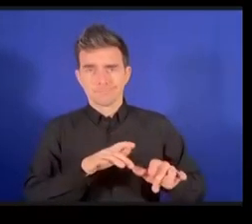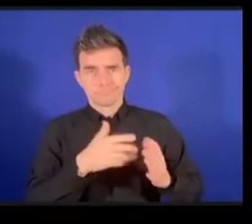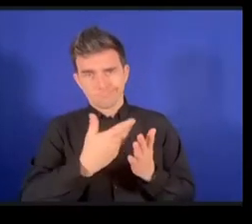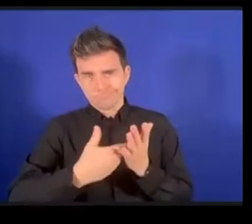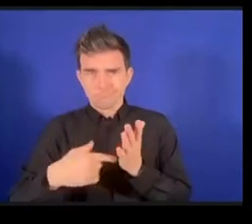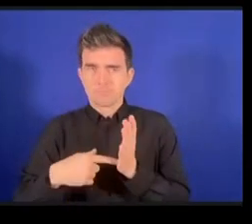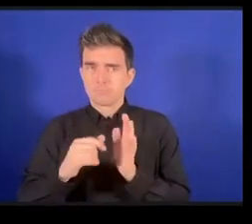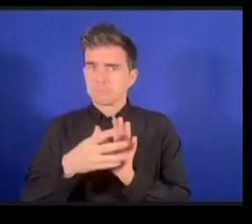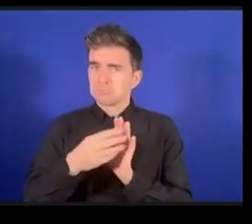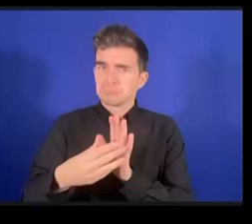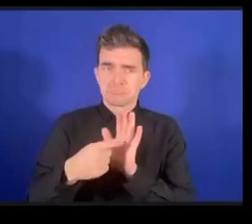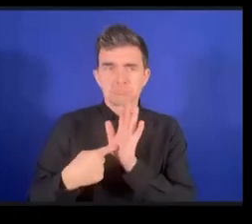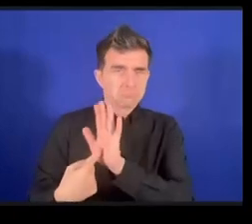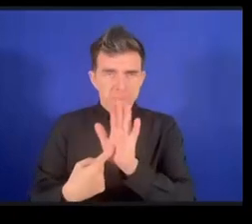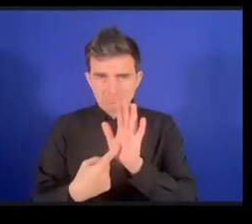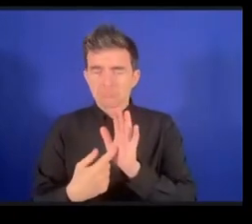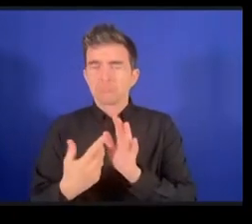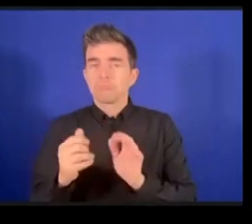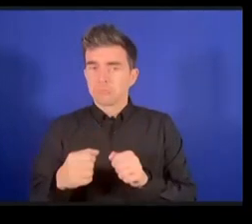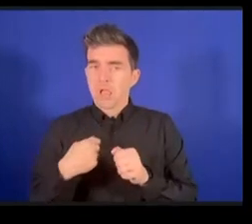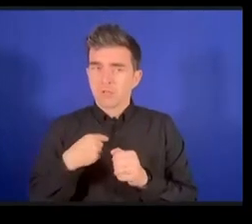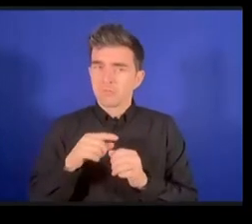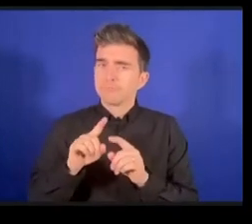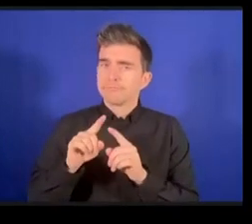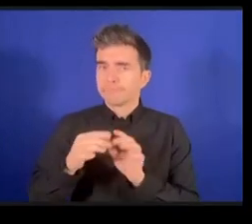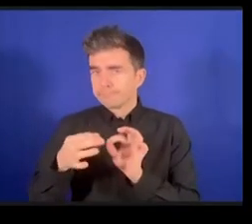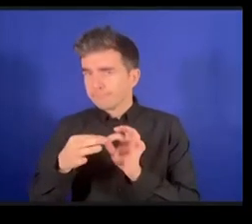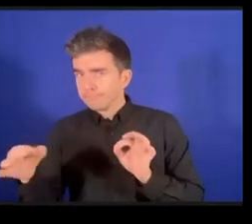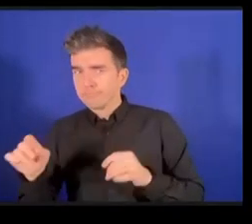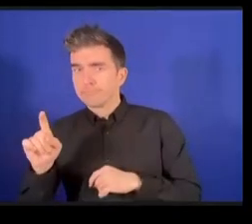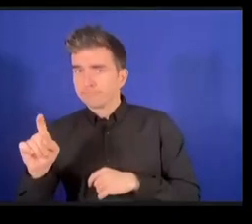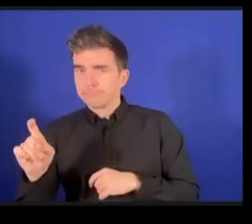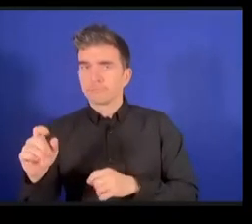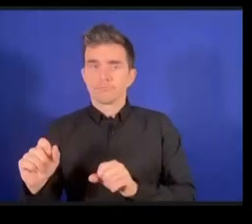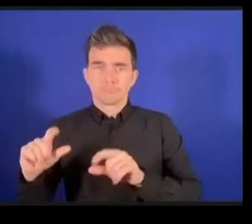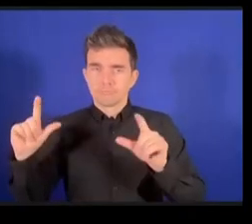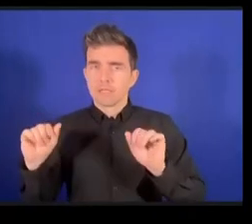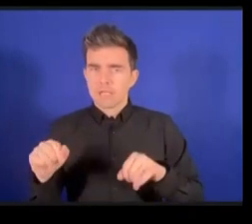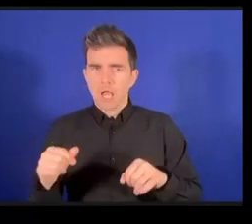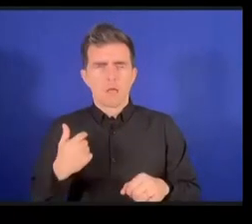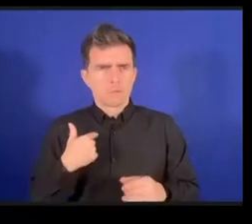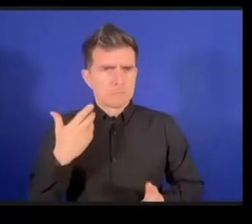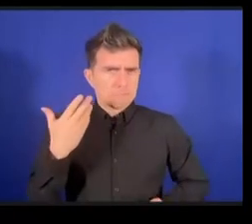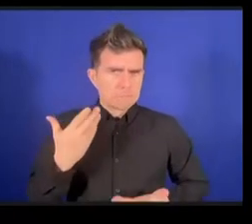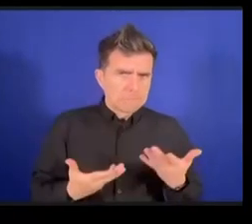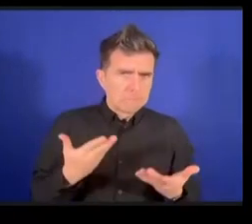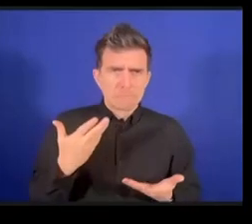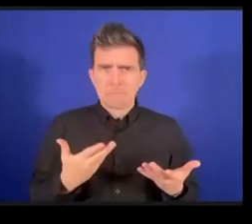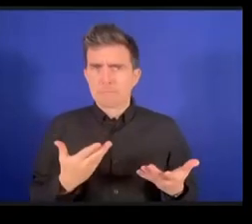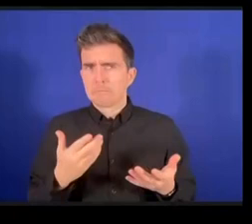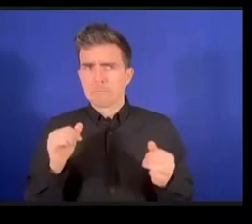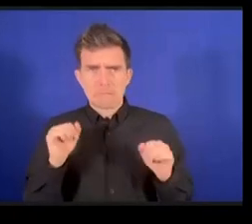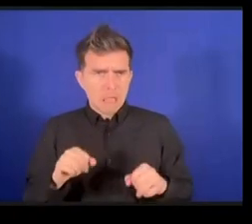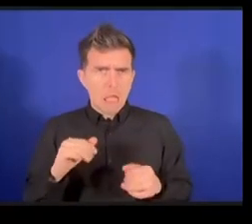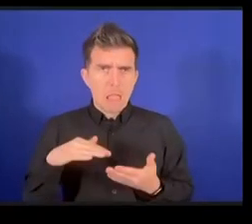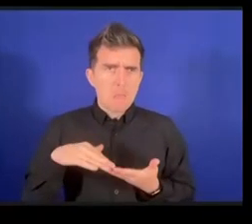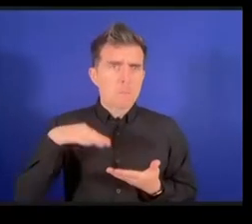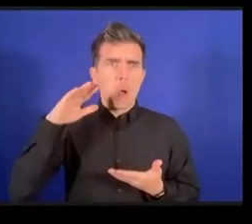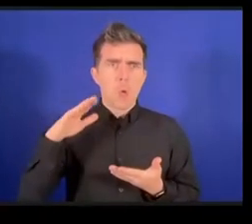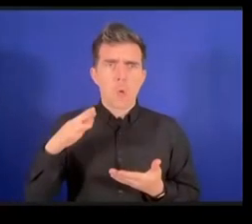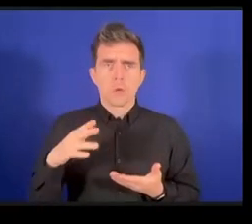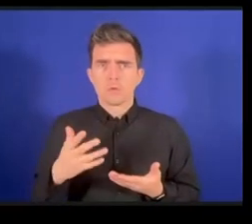sure whether we have uh further Dynamic collisions in in the room who want to take the flooor for their